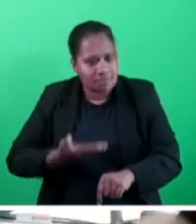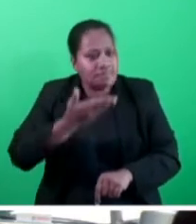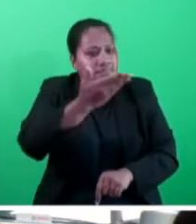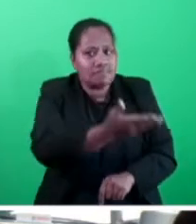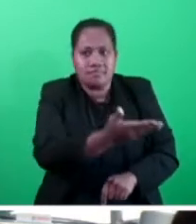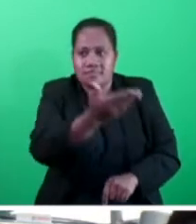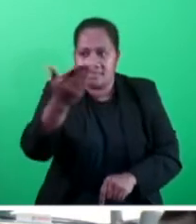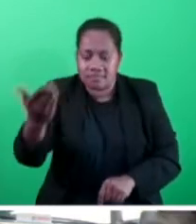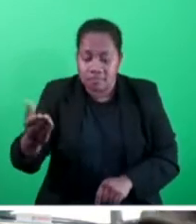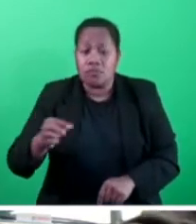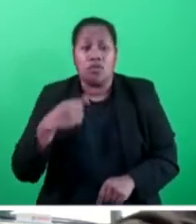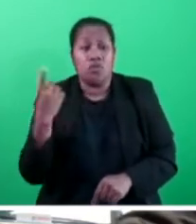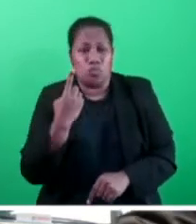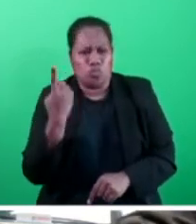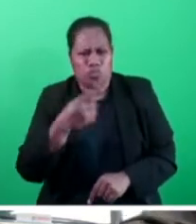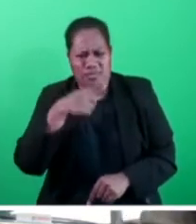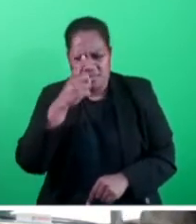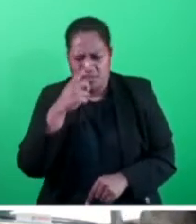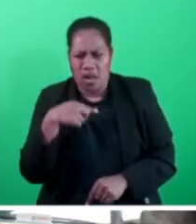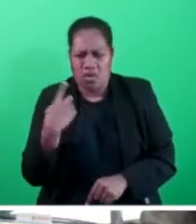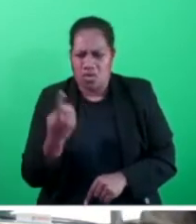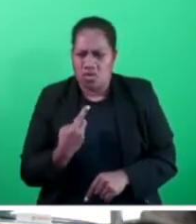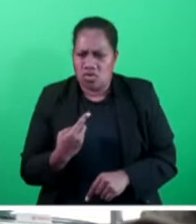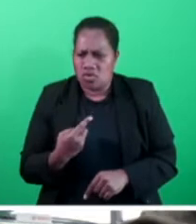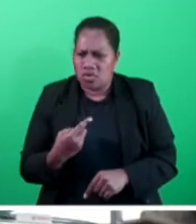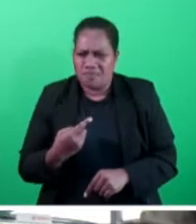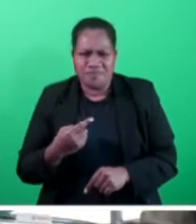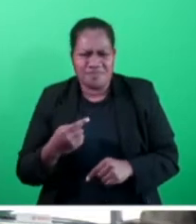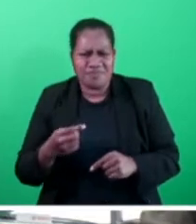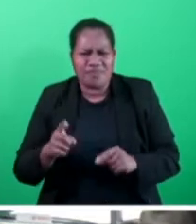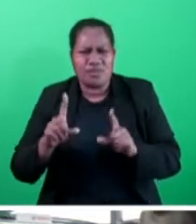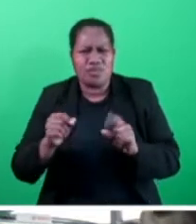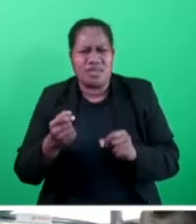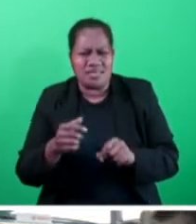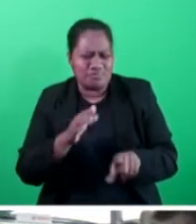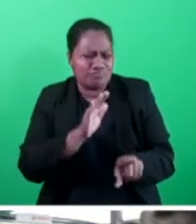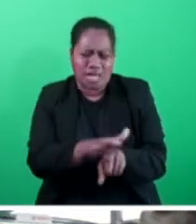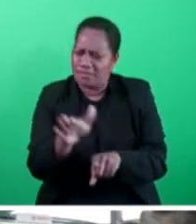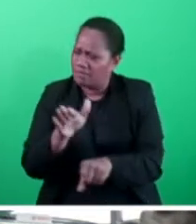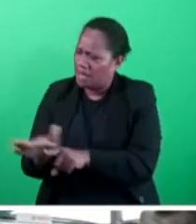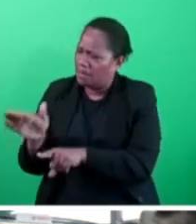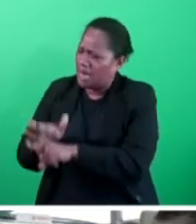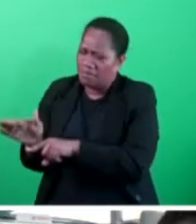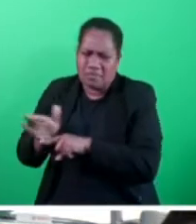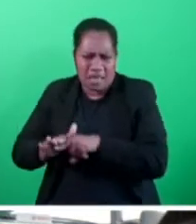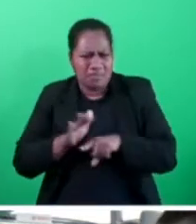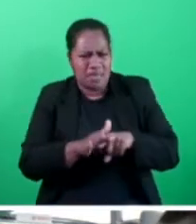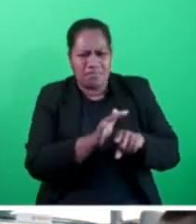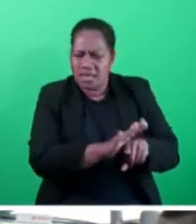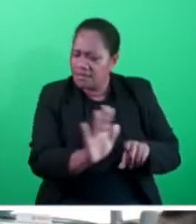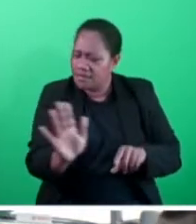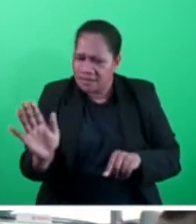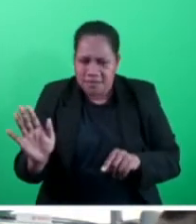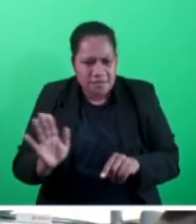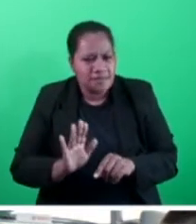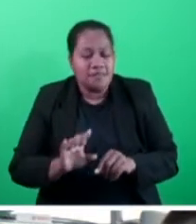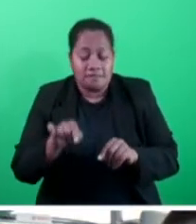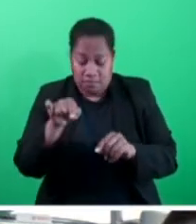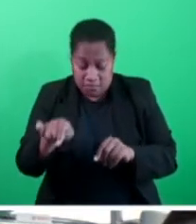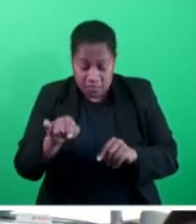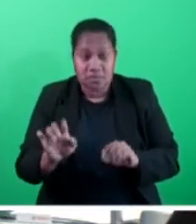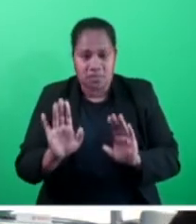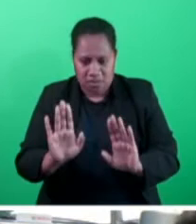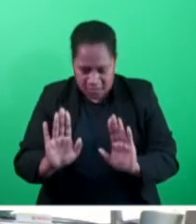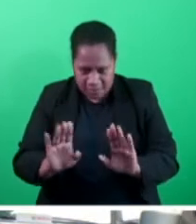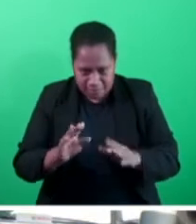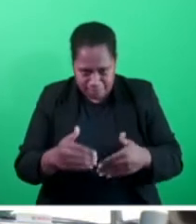political football with this issue and jumping the gun on this matter, to respect the process and its outcome that, as